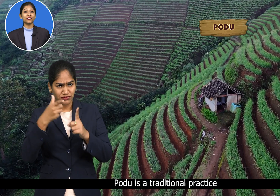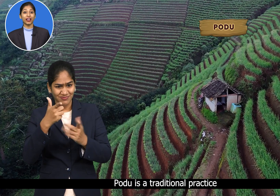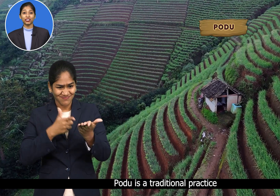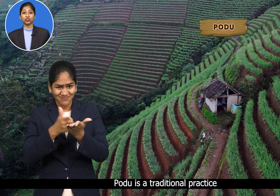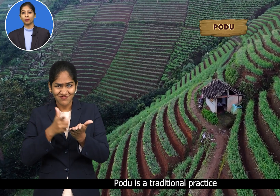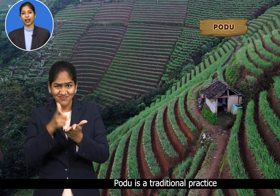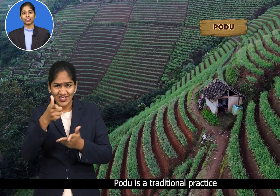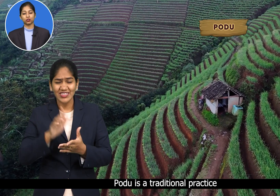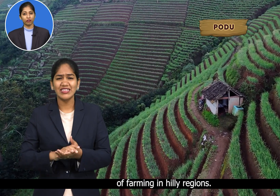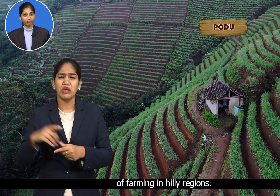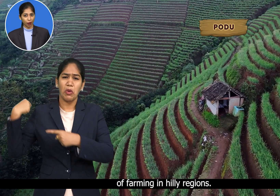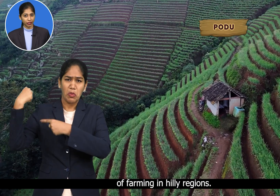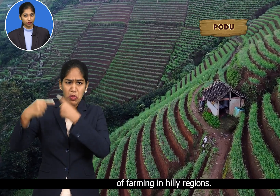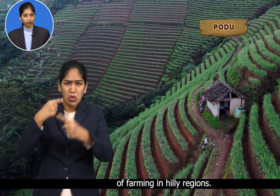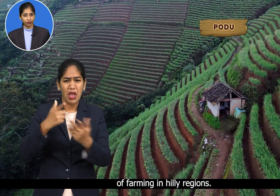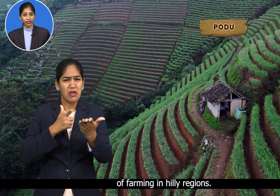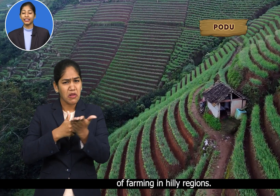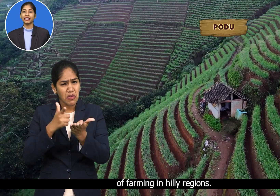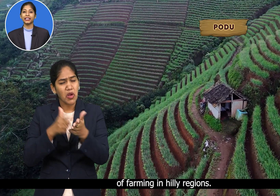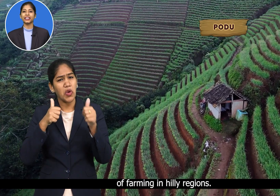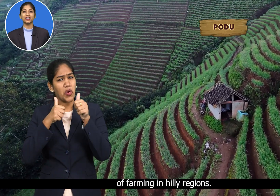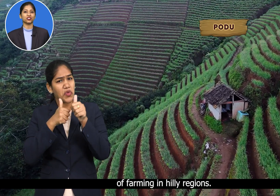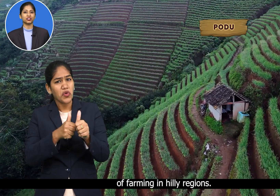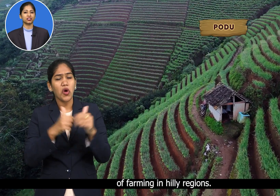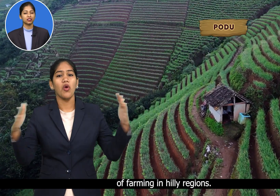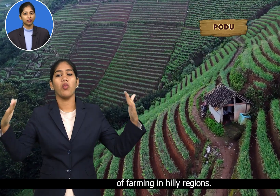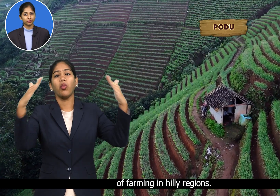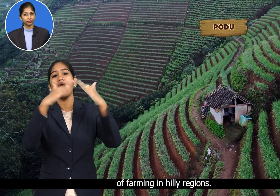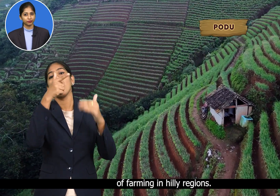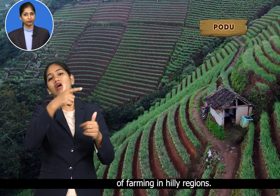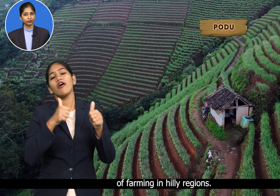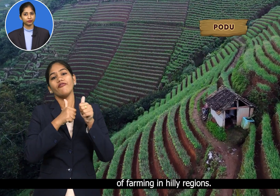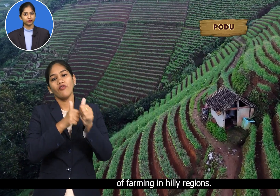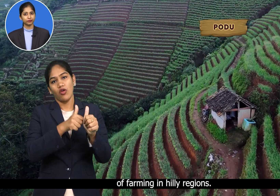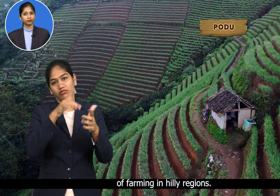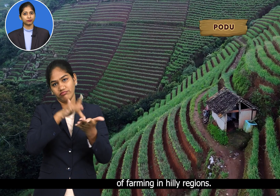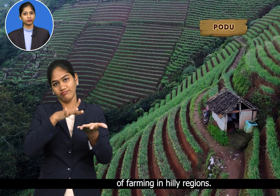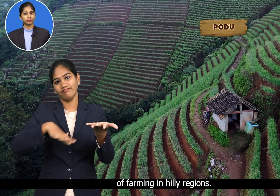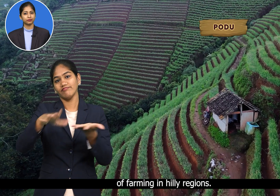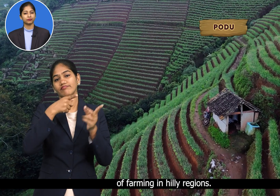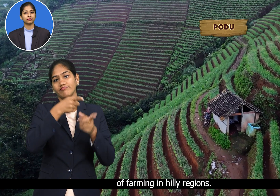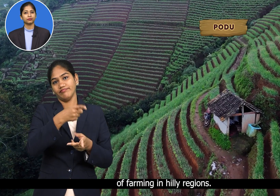Podu is a traditional practice of farming in hilly regions.